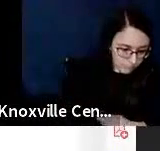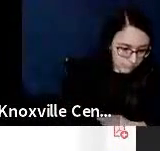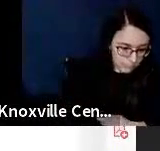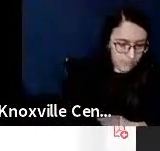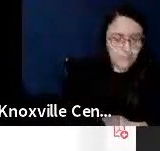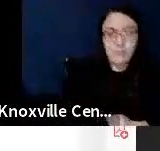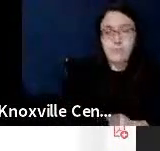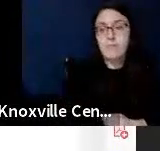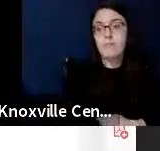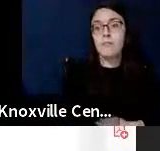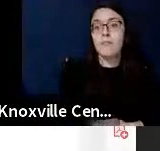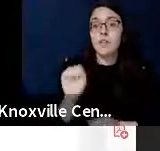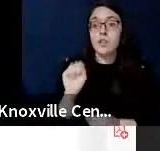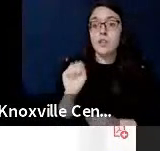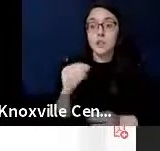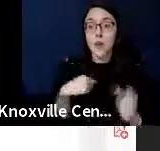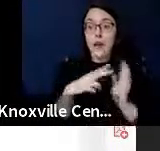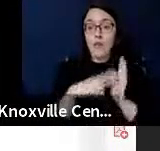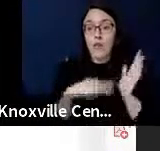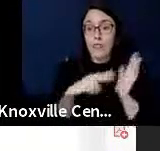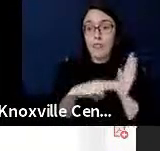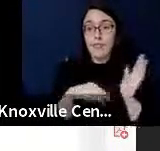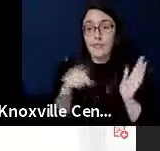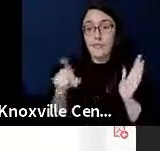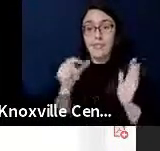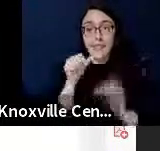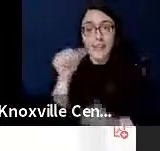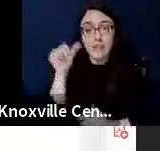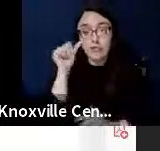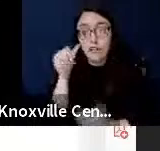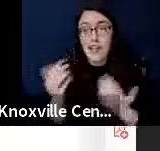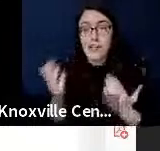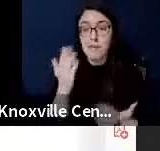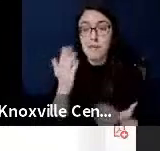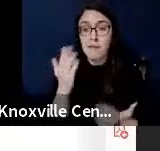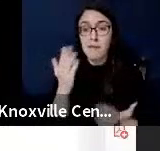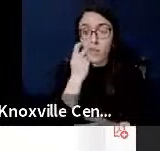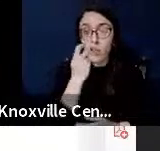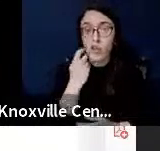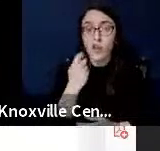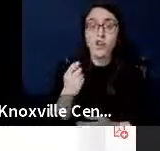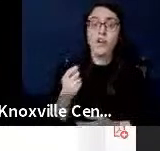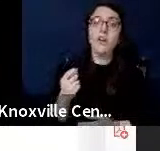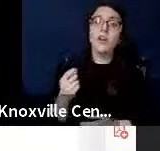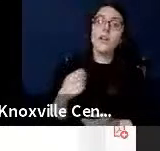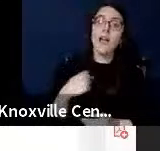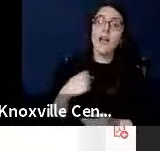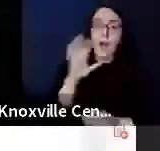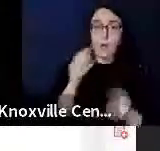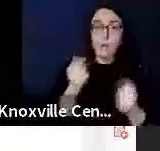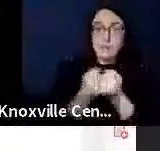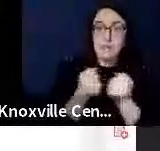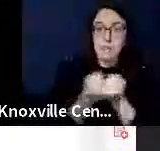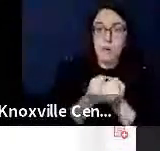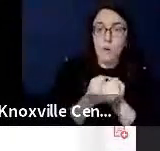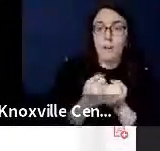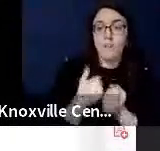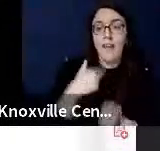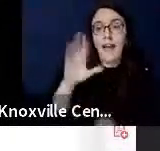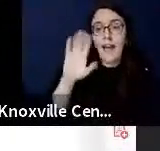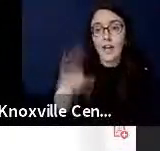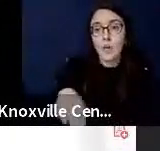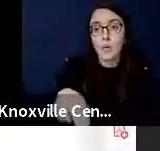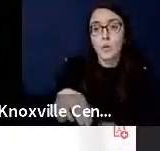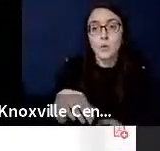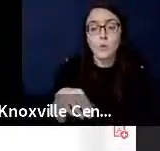So I read this, I guess, yesterday or maybe earlier today, and I would be supportive of this. I knew that certainly trying to wade